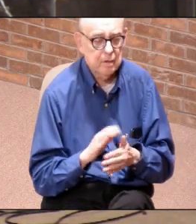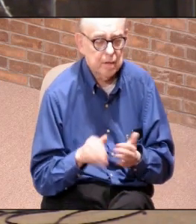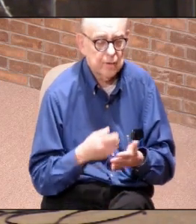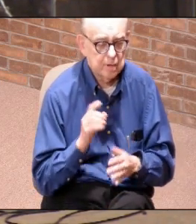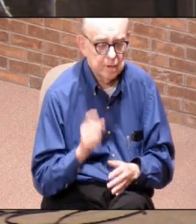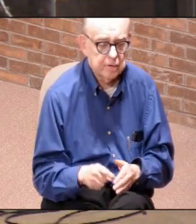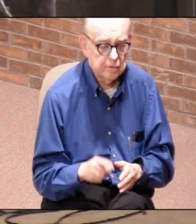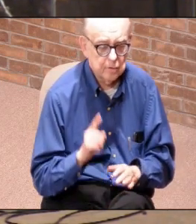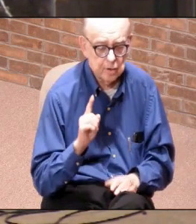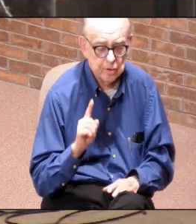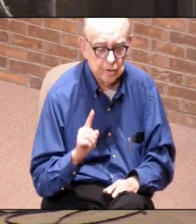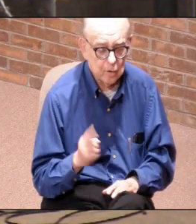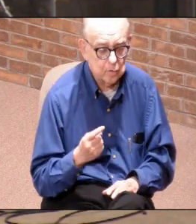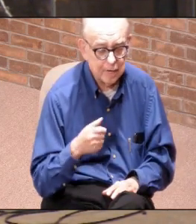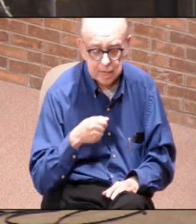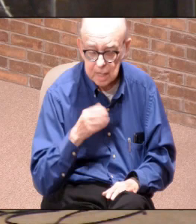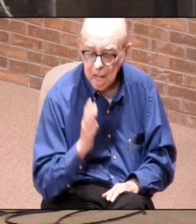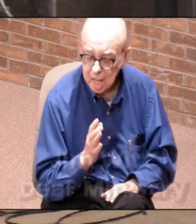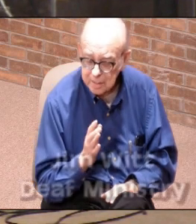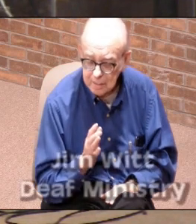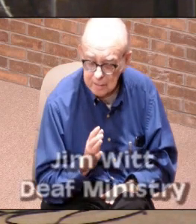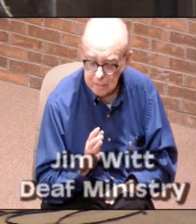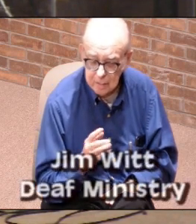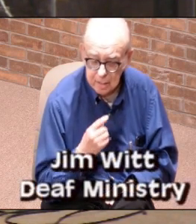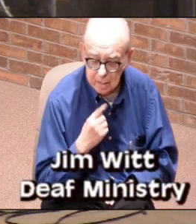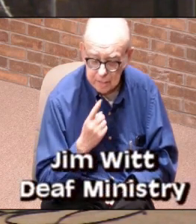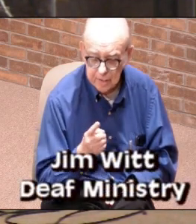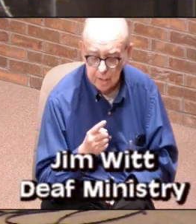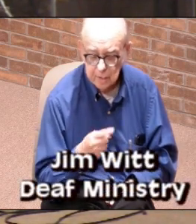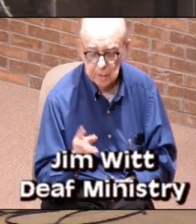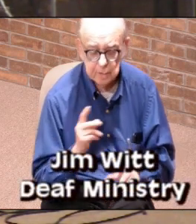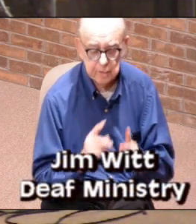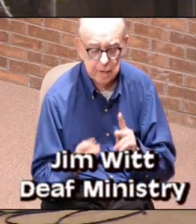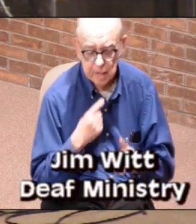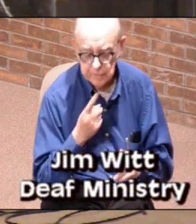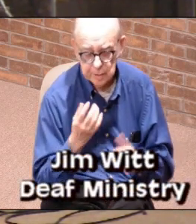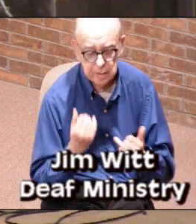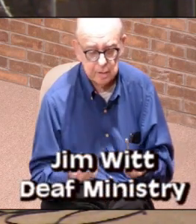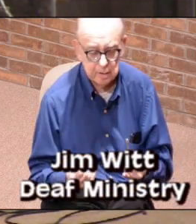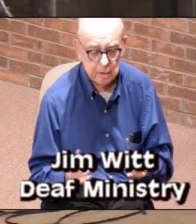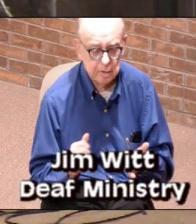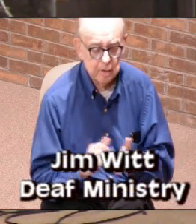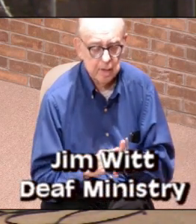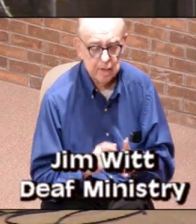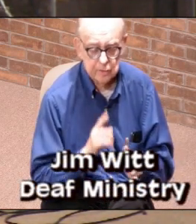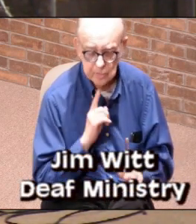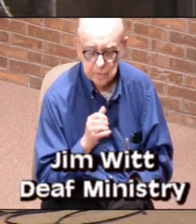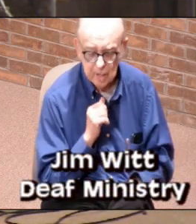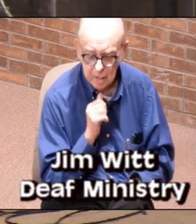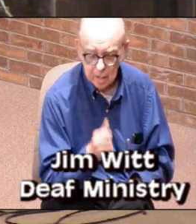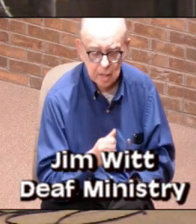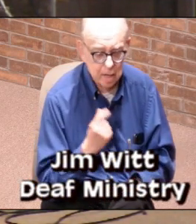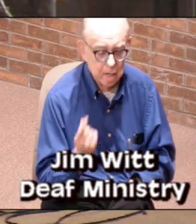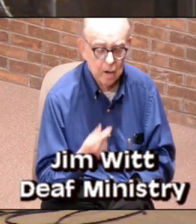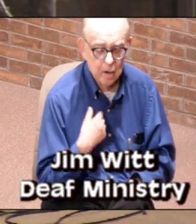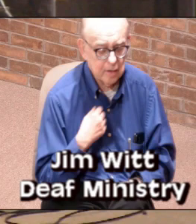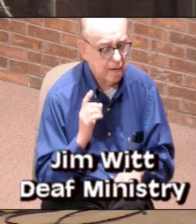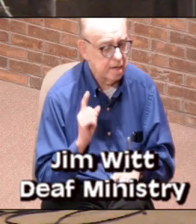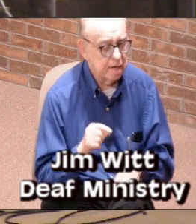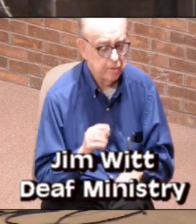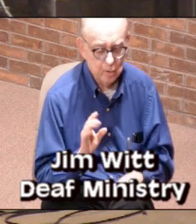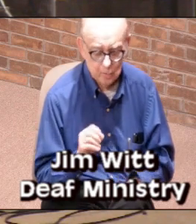you need is just God? And I'll tell them, I'm telling you right now, that is not just all I